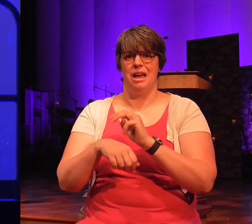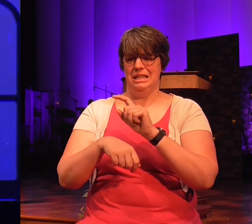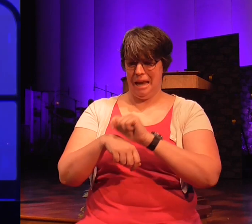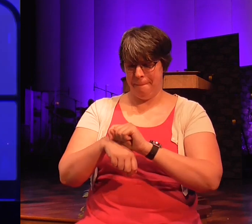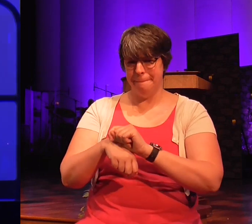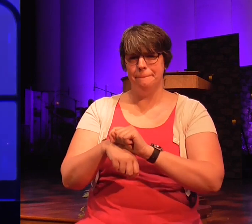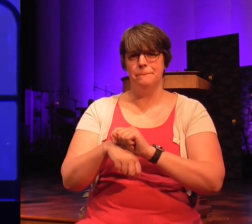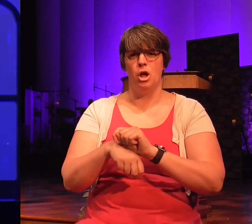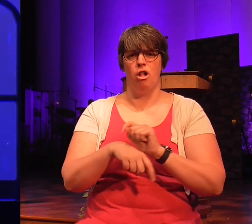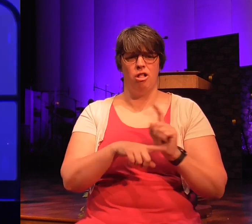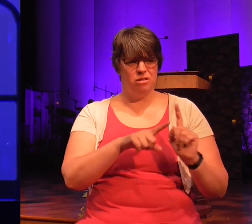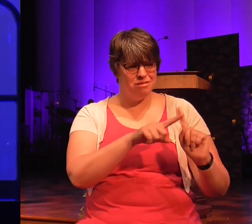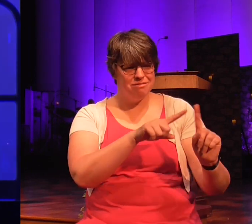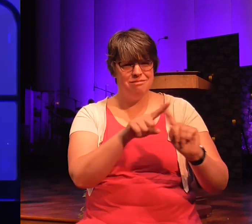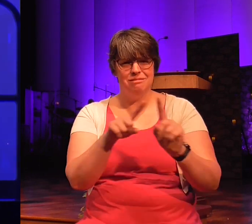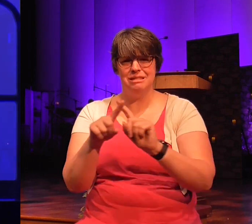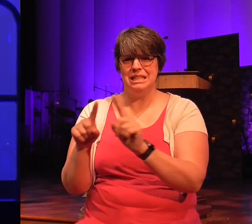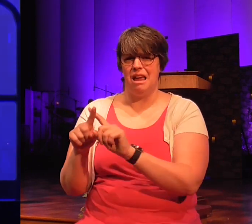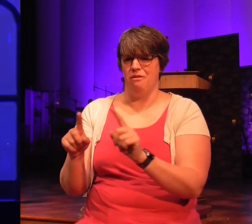in temples,